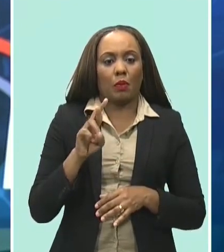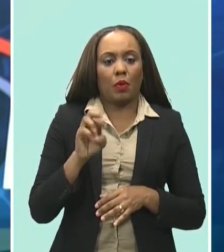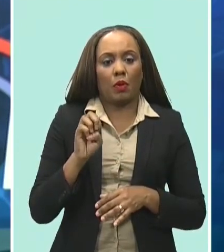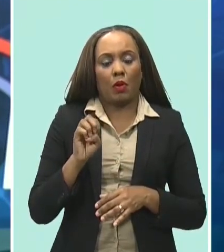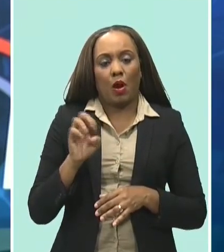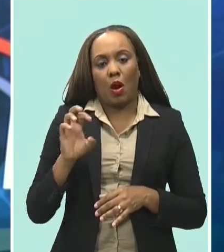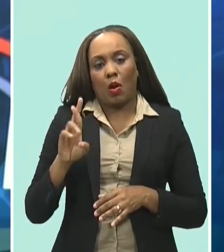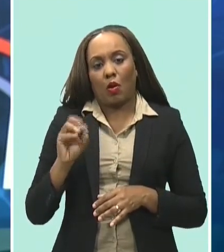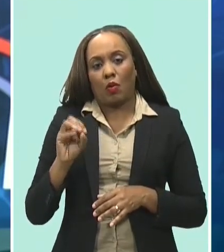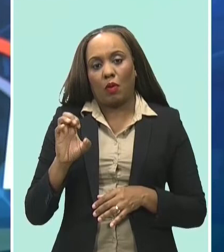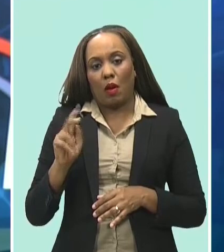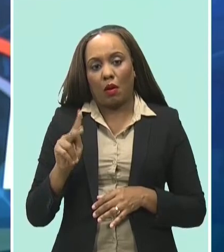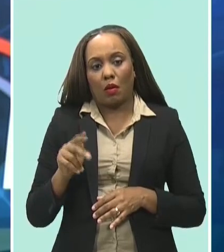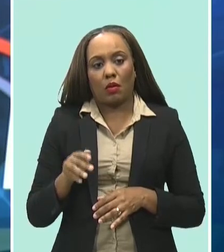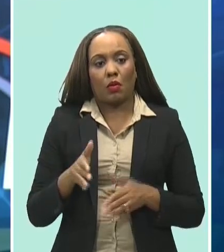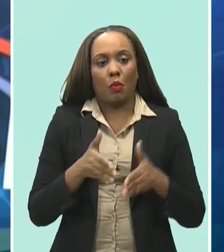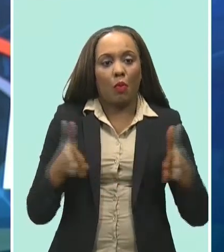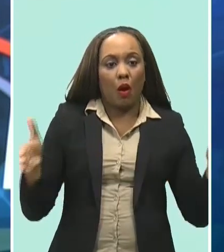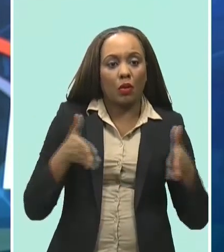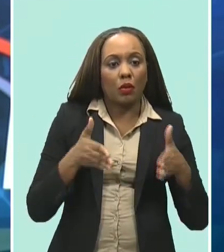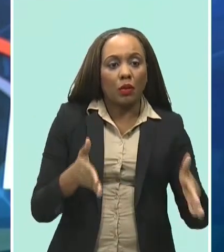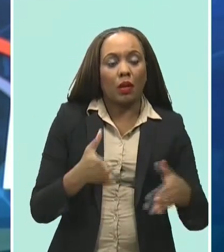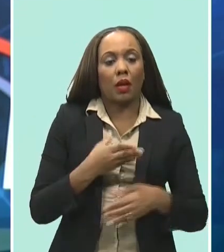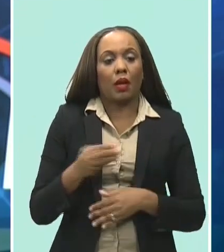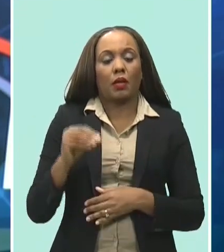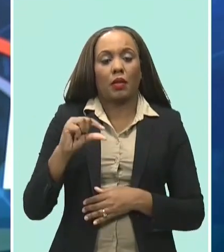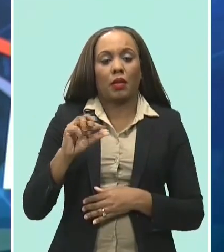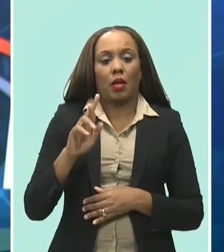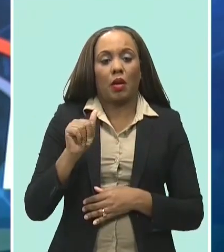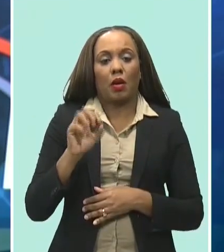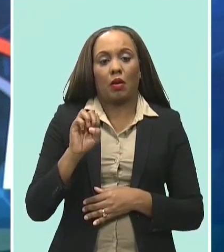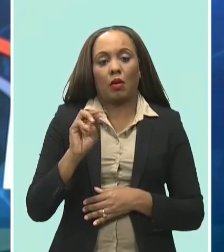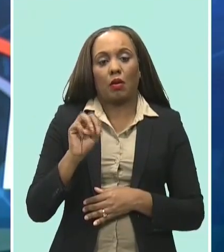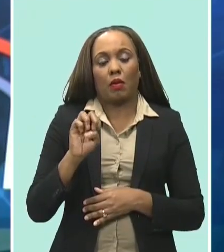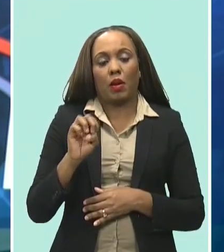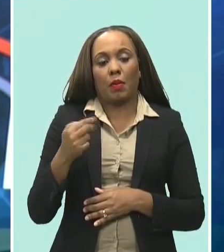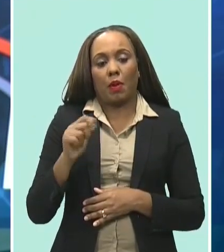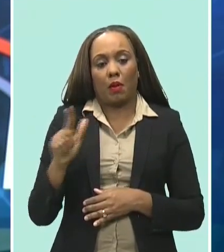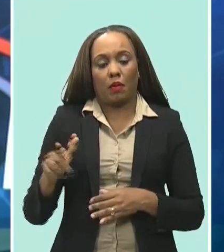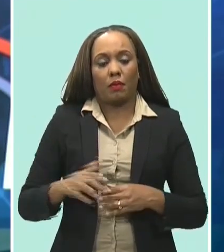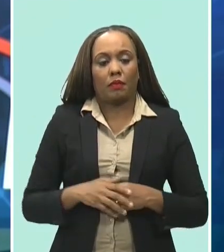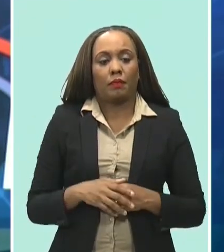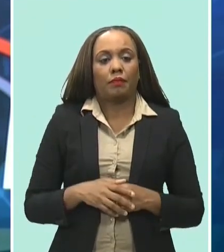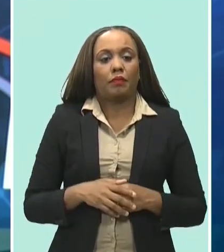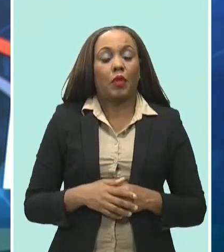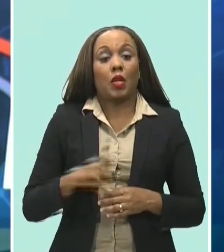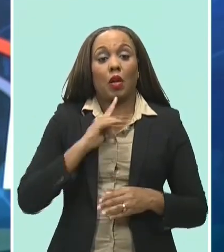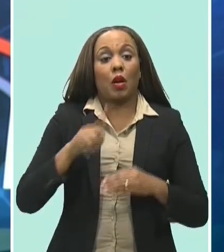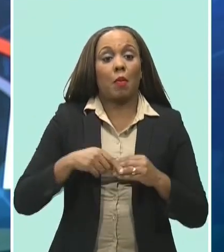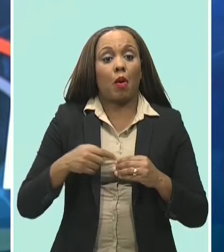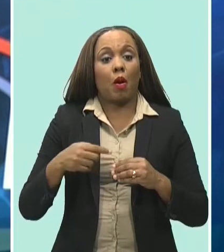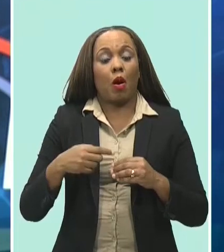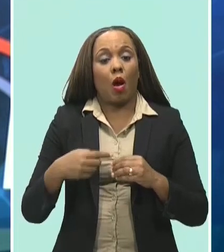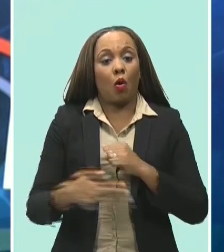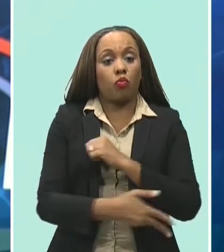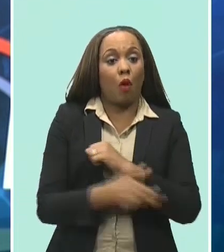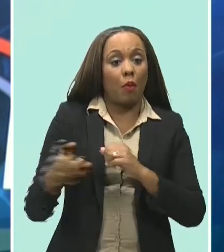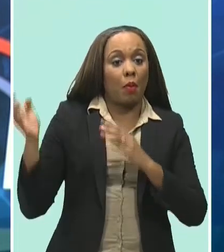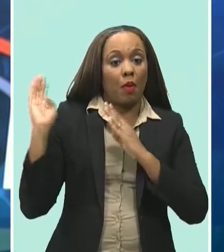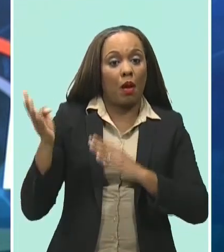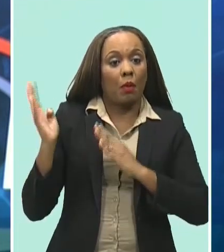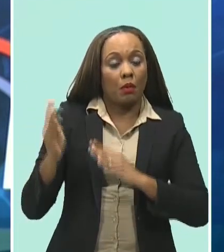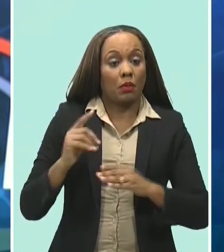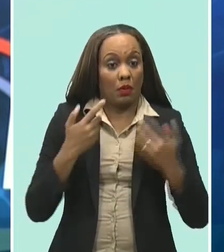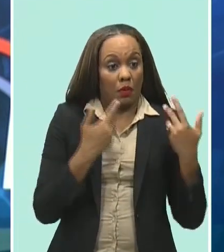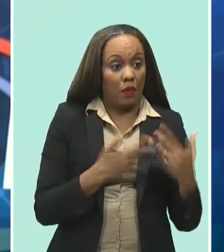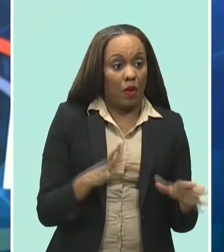Broad Street, and in Green Hall. Still to come, a daring daylight robbery turns into a hostage situation over in the